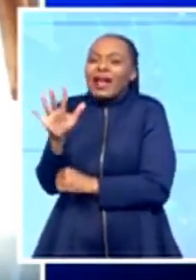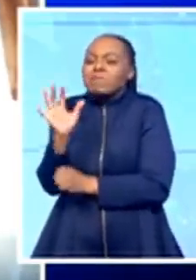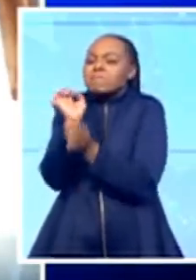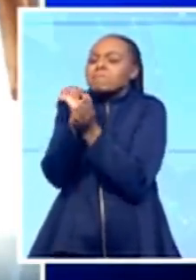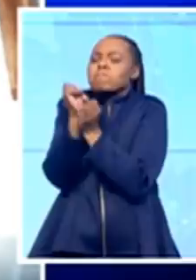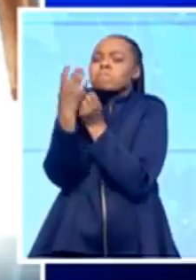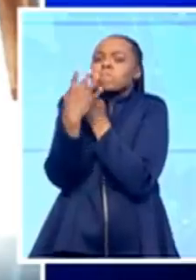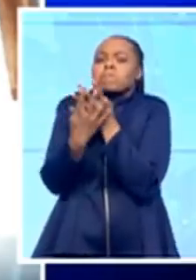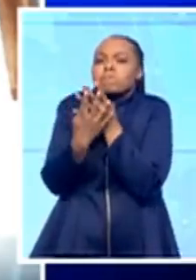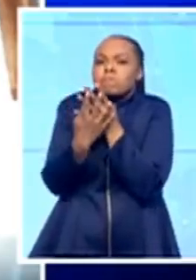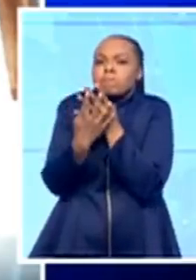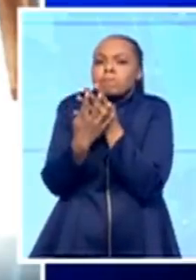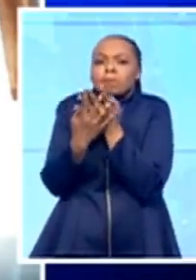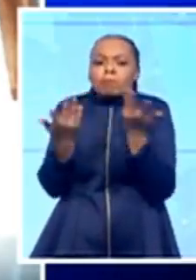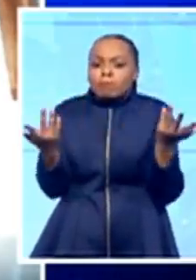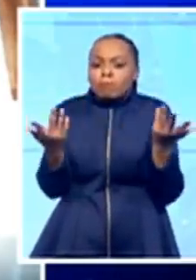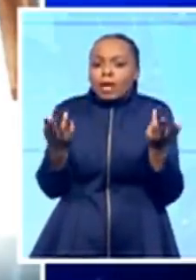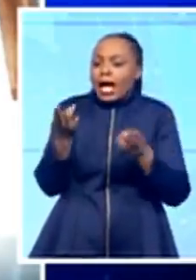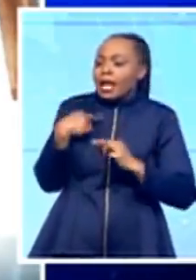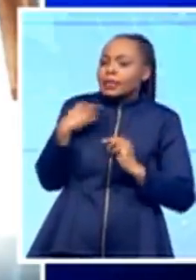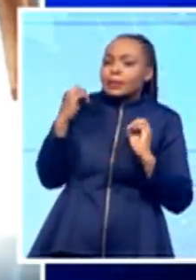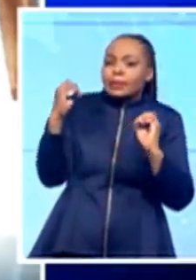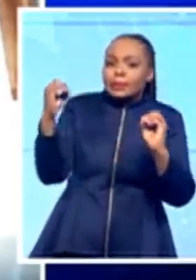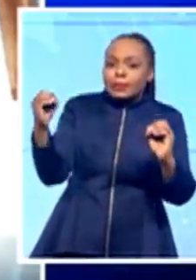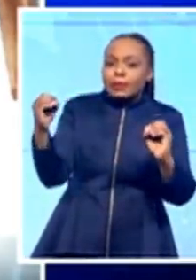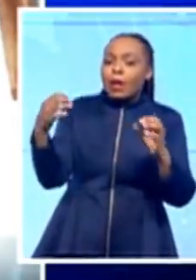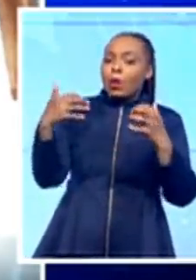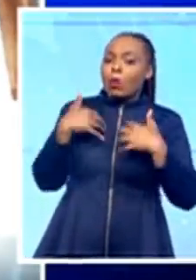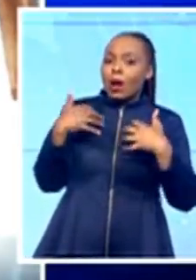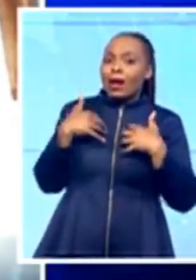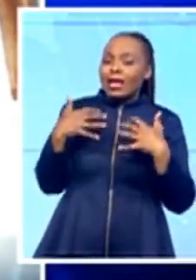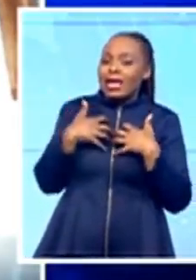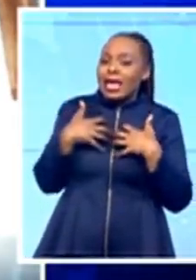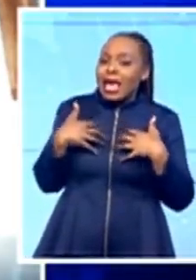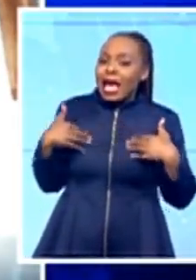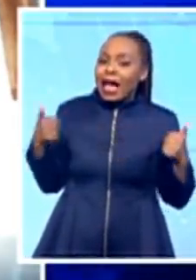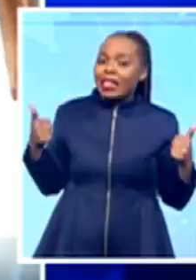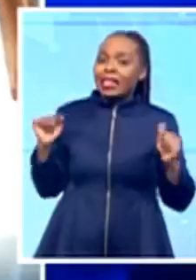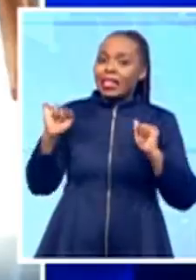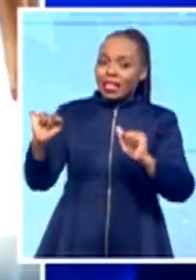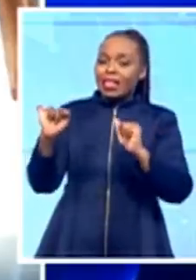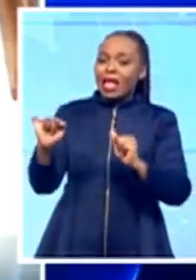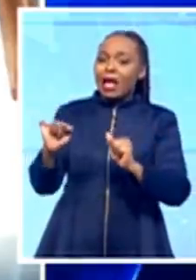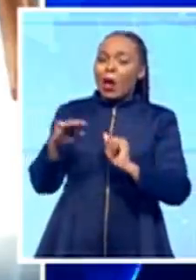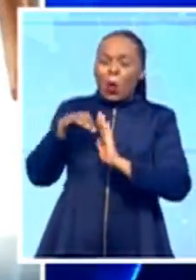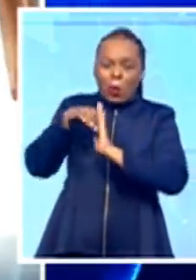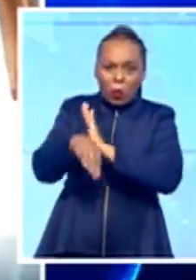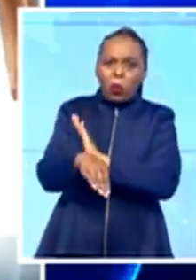worried that his health is going to deteriorate at a rapid rate, and we shudder to think what would